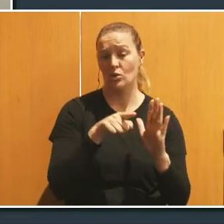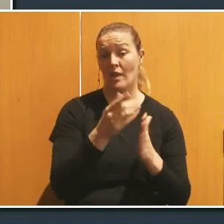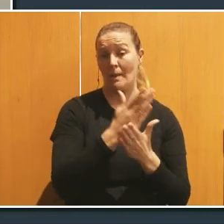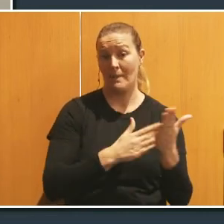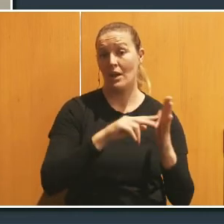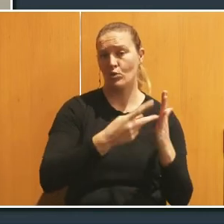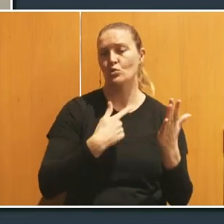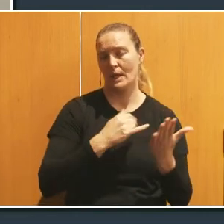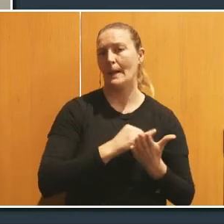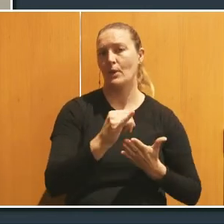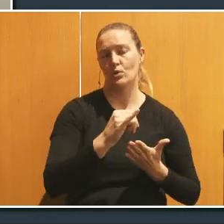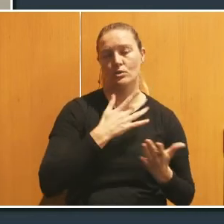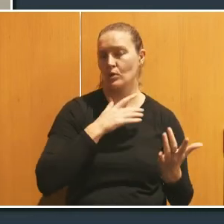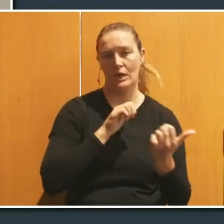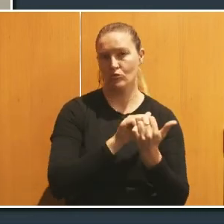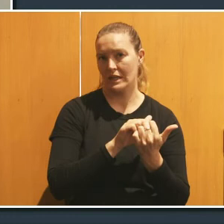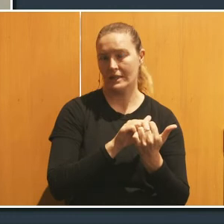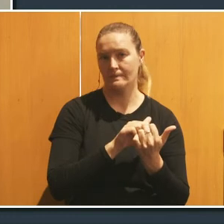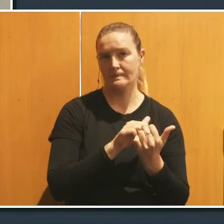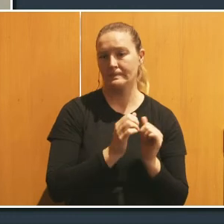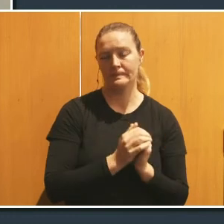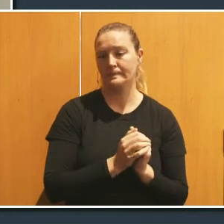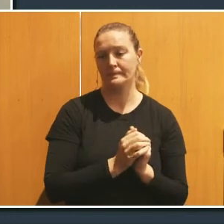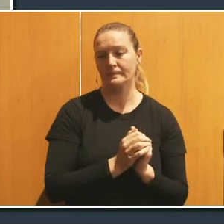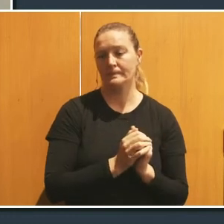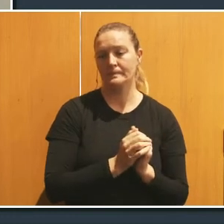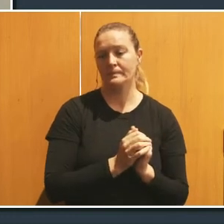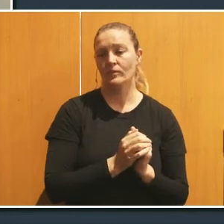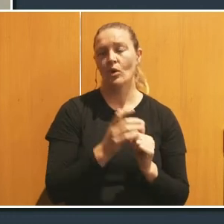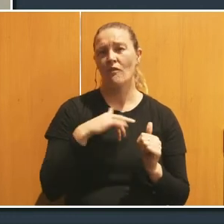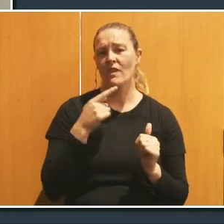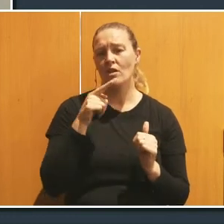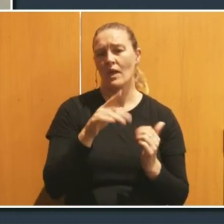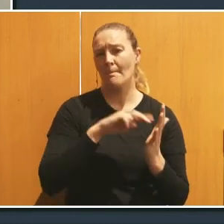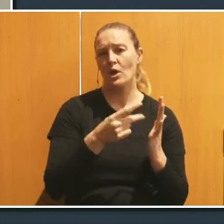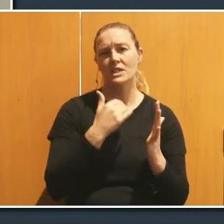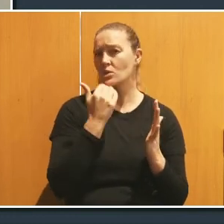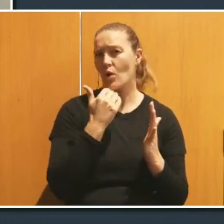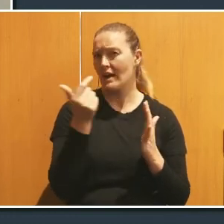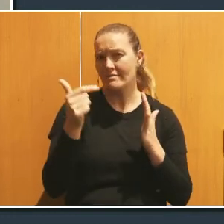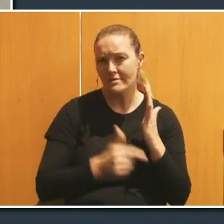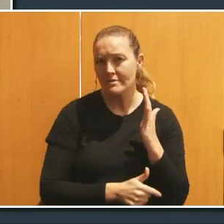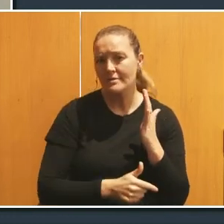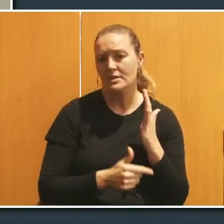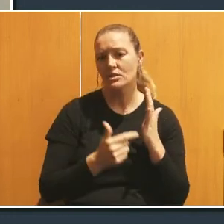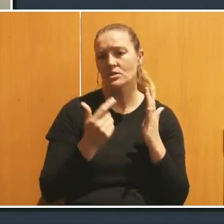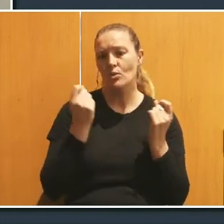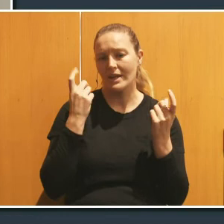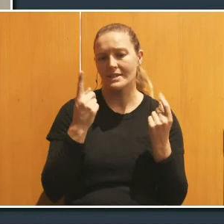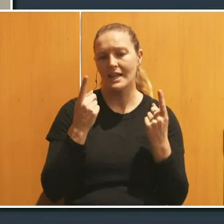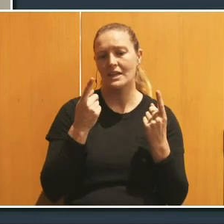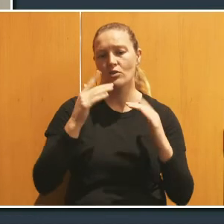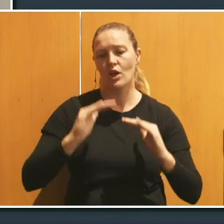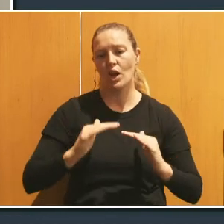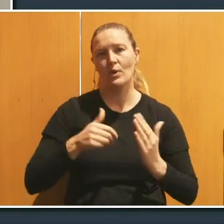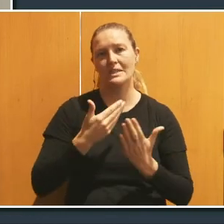we're opposed to. We think it doesn't go far enough in terms of recognising that unique lower demand profile